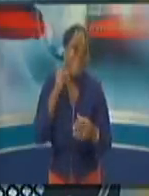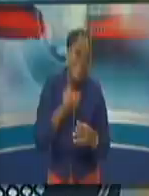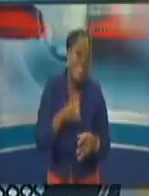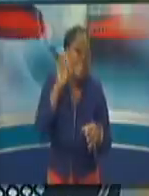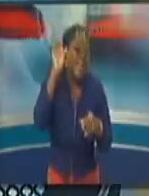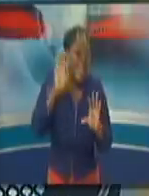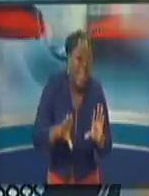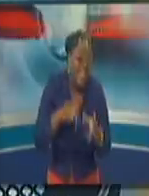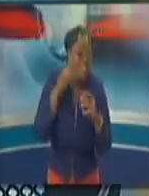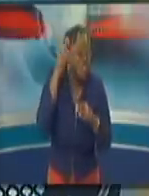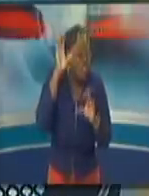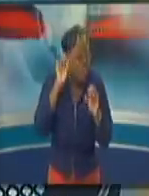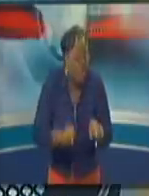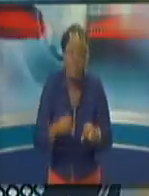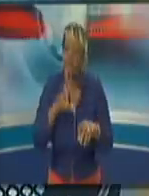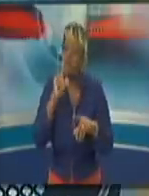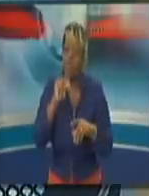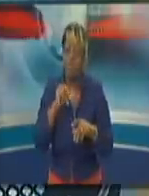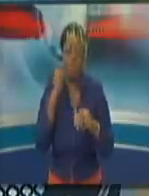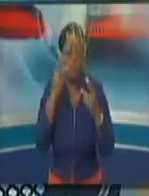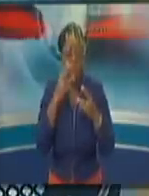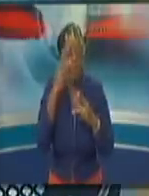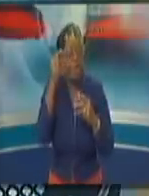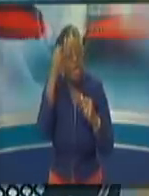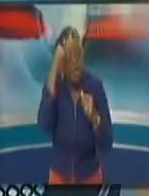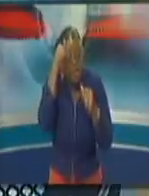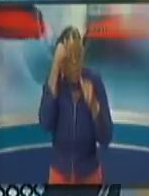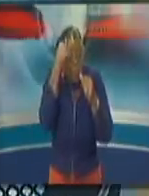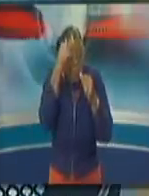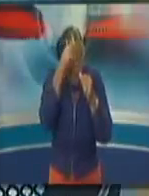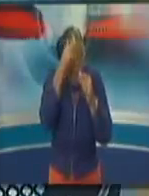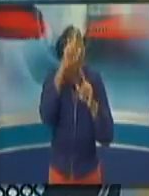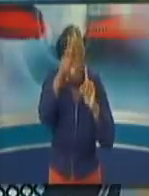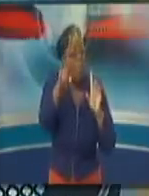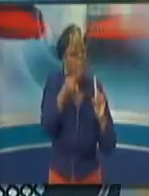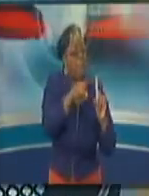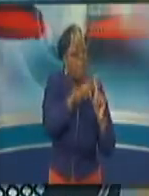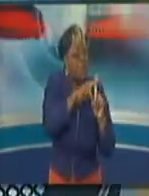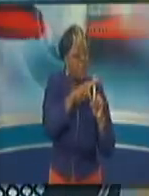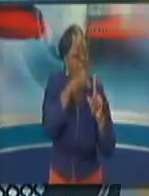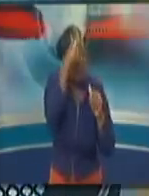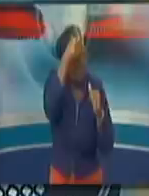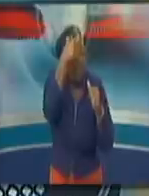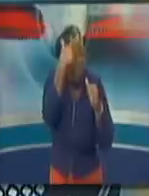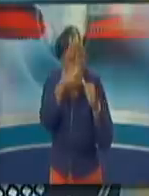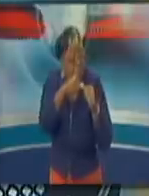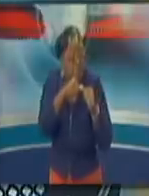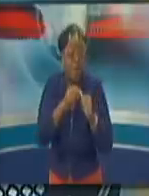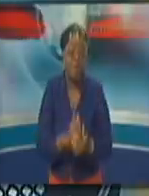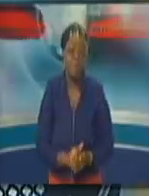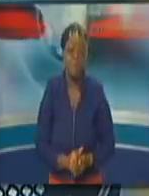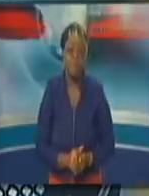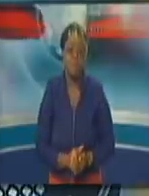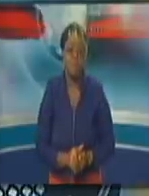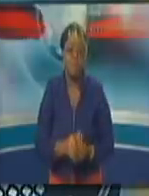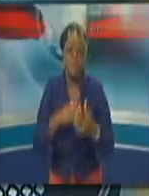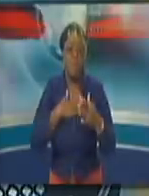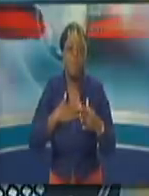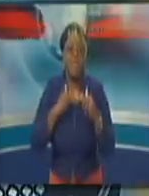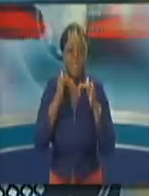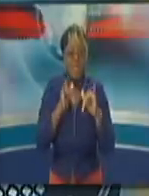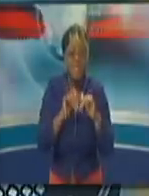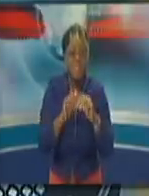the positive memories, and to use those memories to approach this in a positive way. Please stay in contact